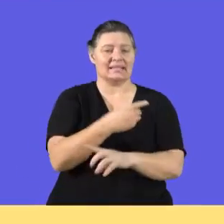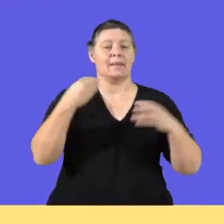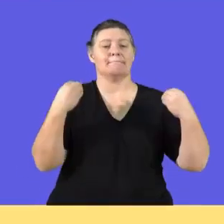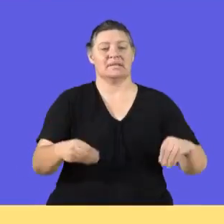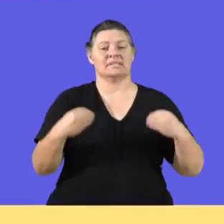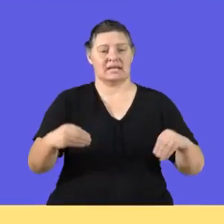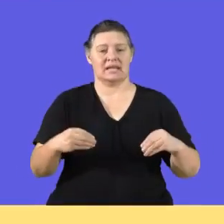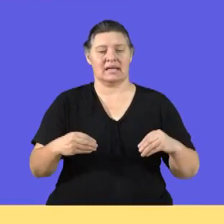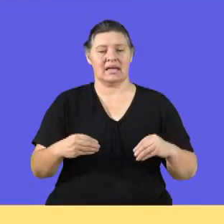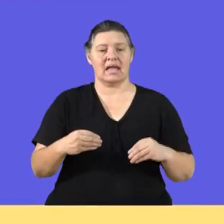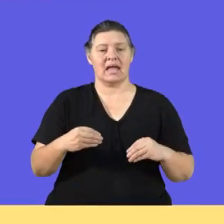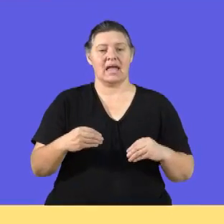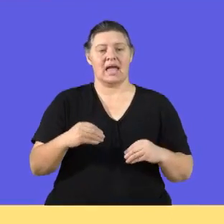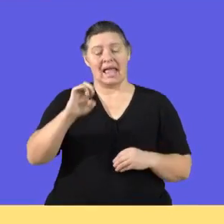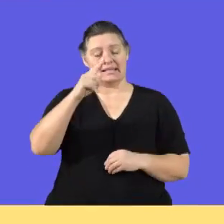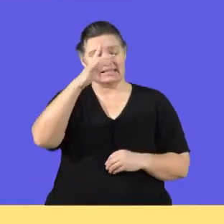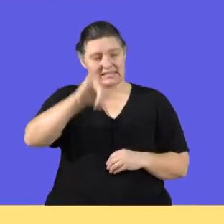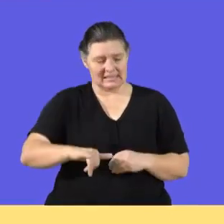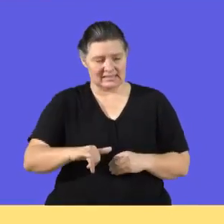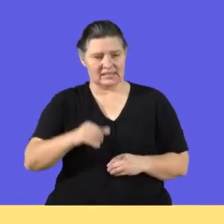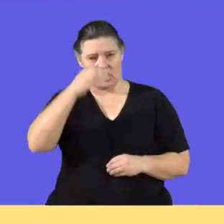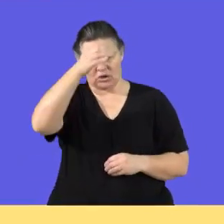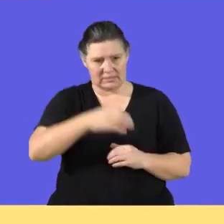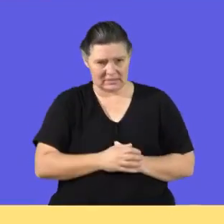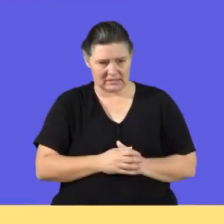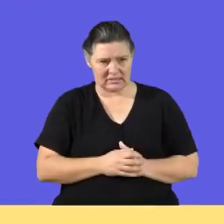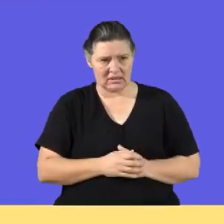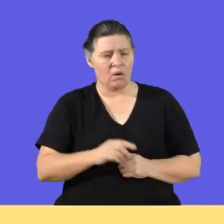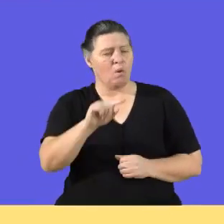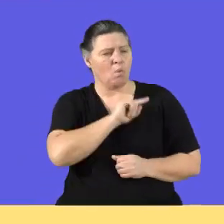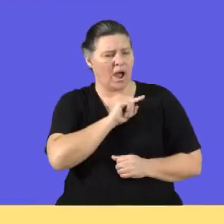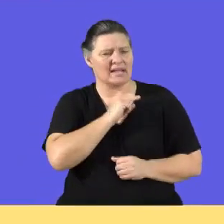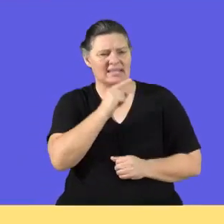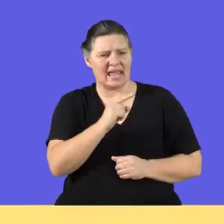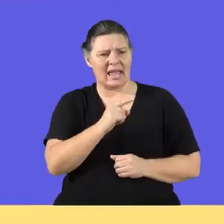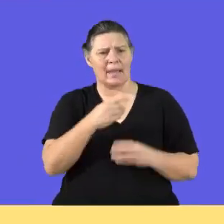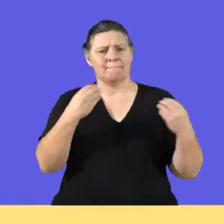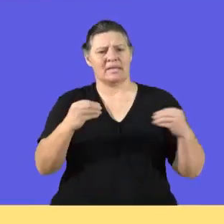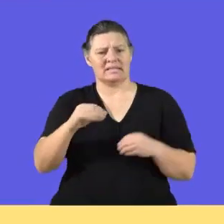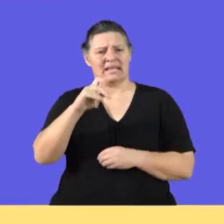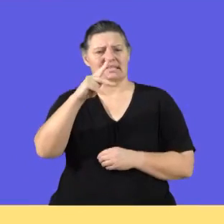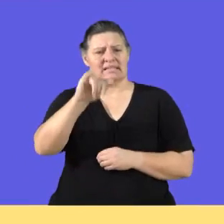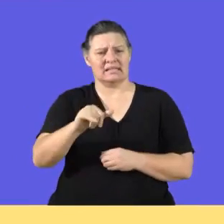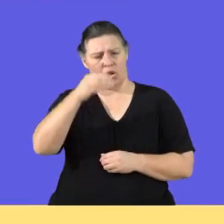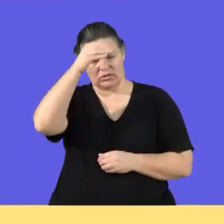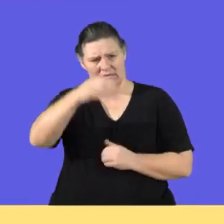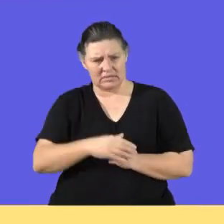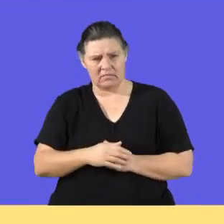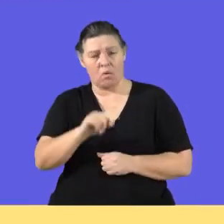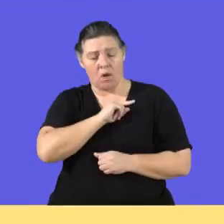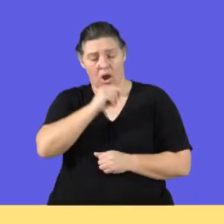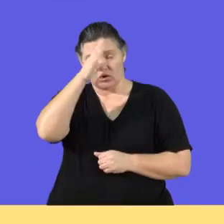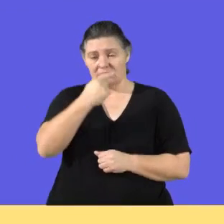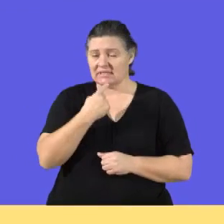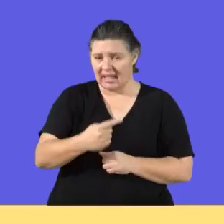acting against the business entity concept, all right? Why would we say the business entity concept? Because